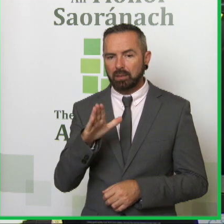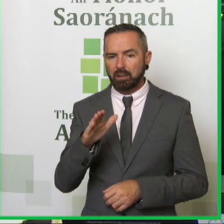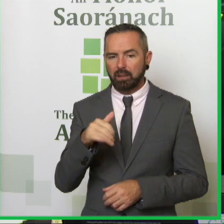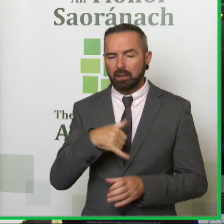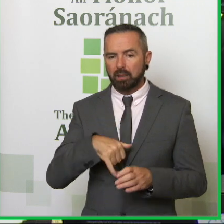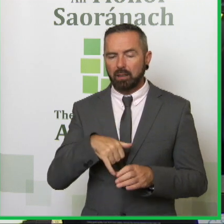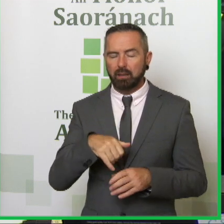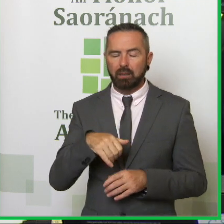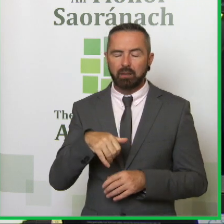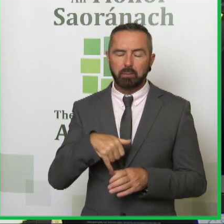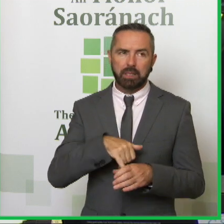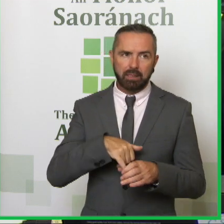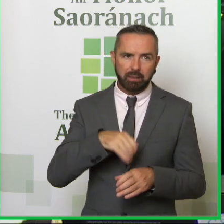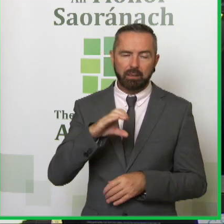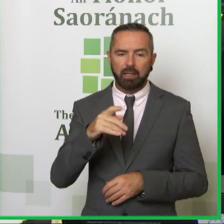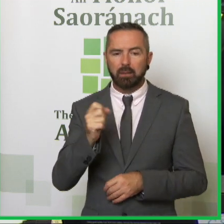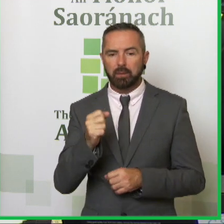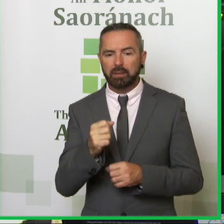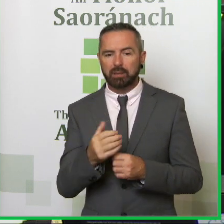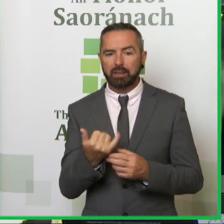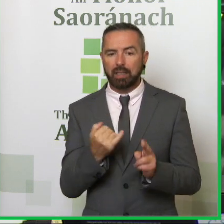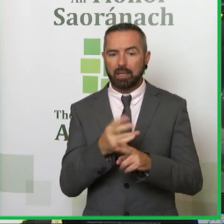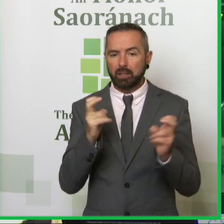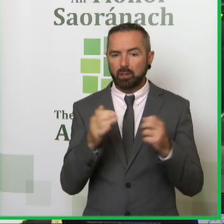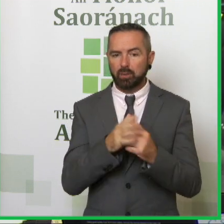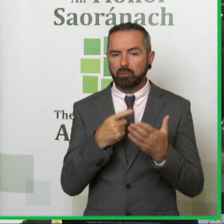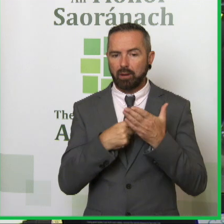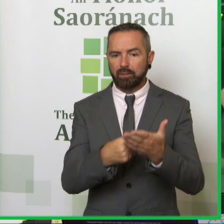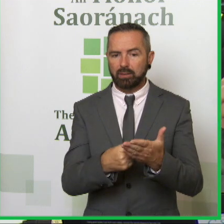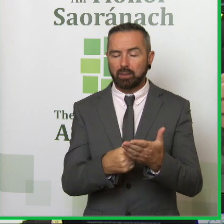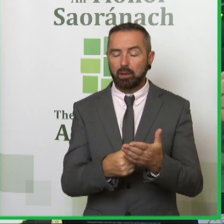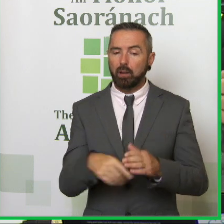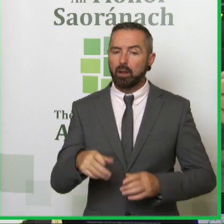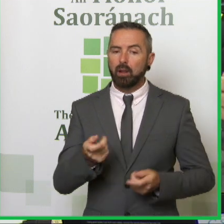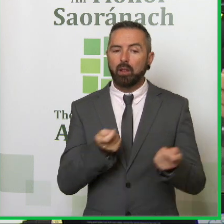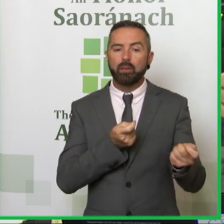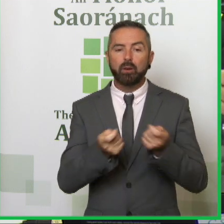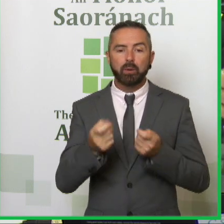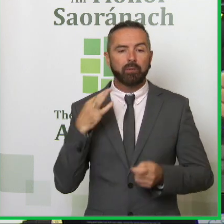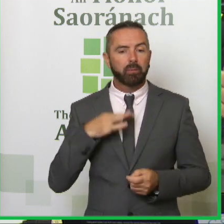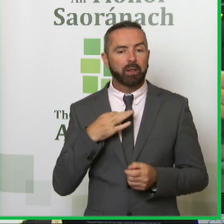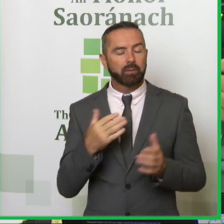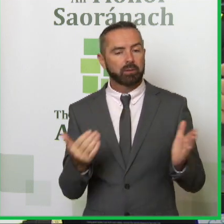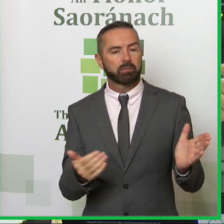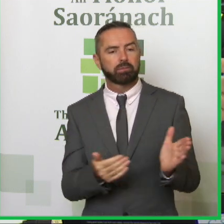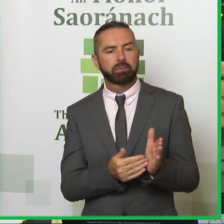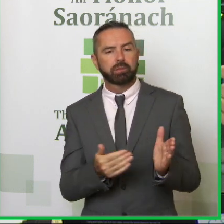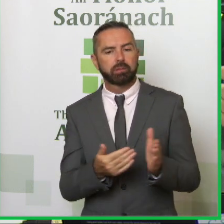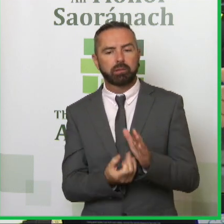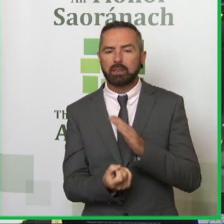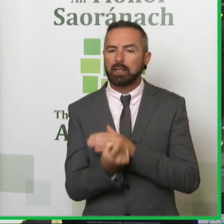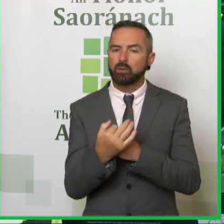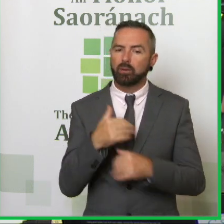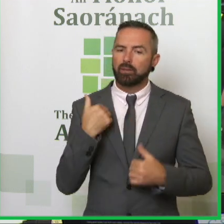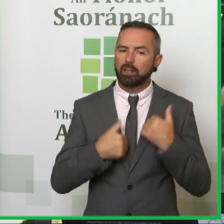The therapeutic benefits of drugs or the potential therapeutic benefits of drugs is obviously an issue of